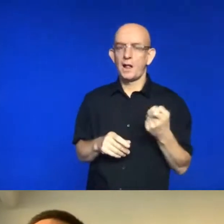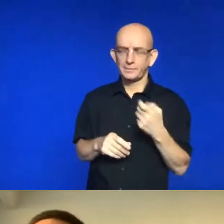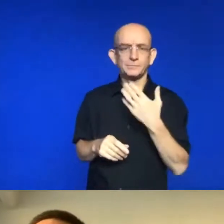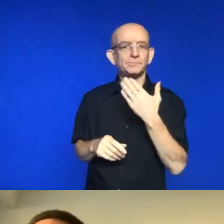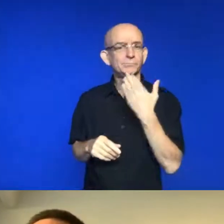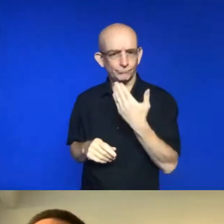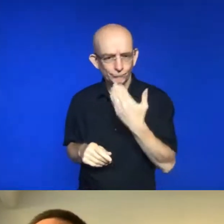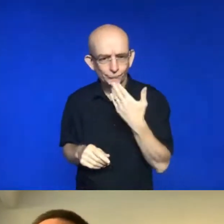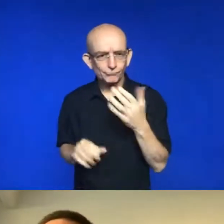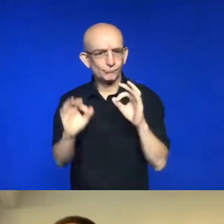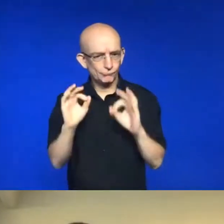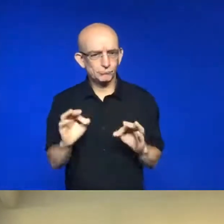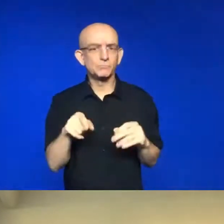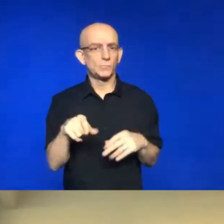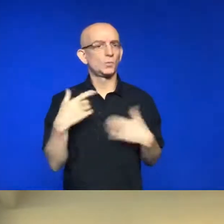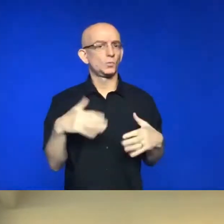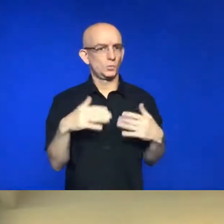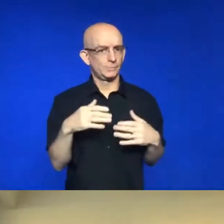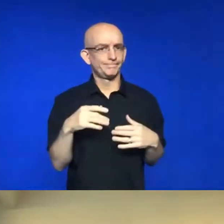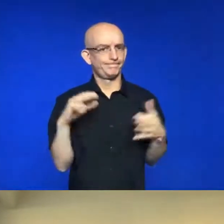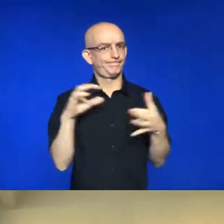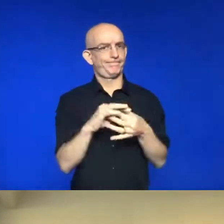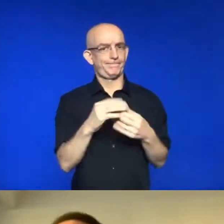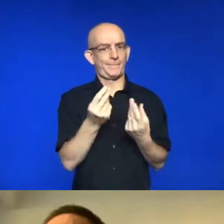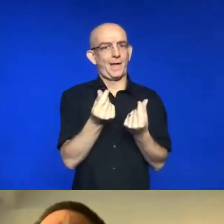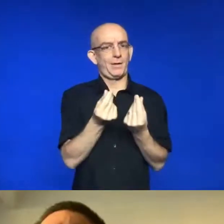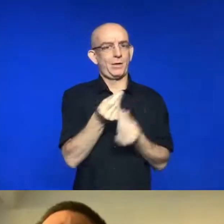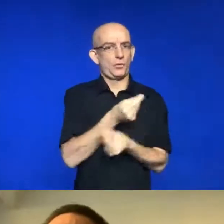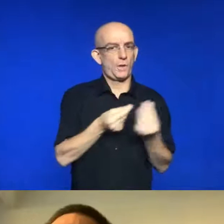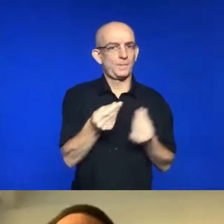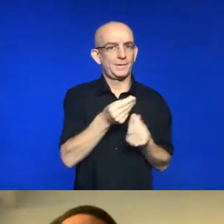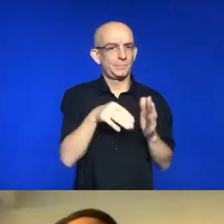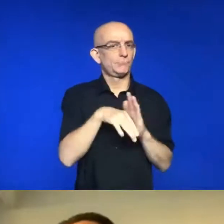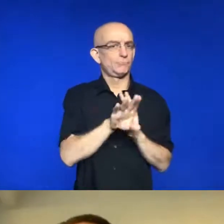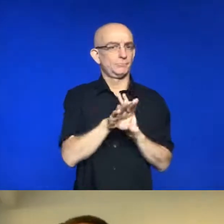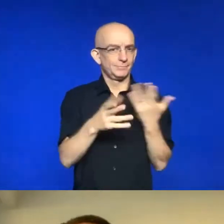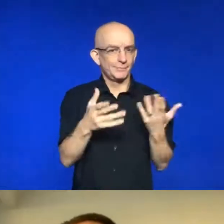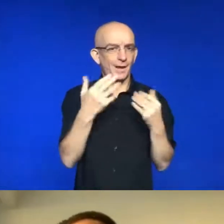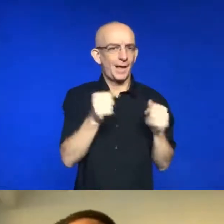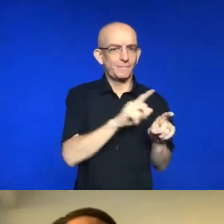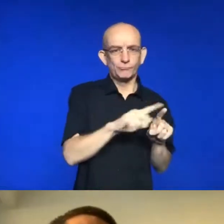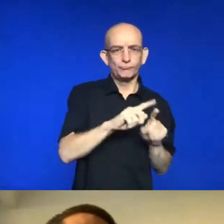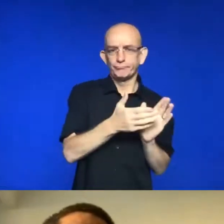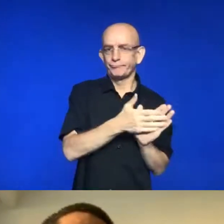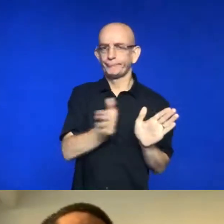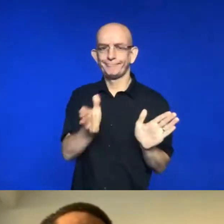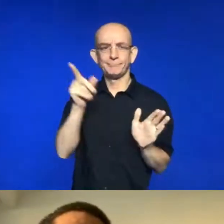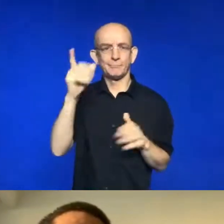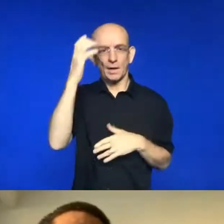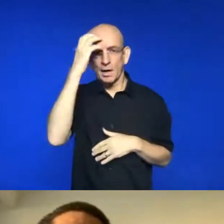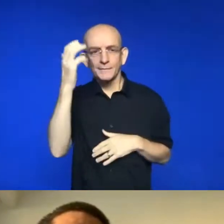have with regards to disability employment, like quota, tax incentives, social clause in public